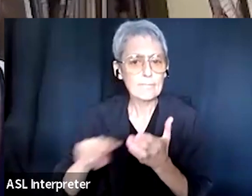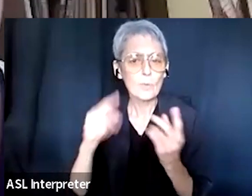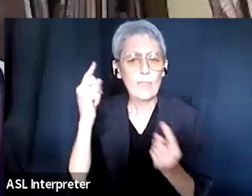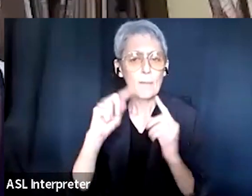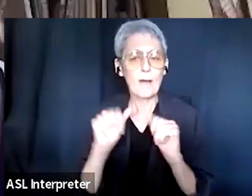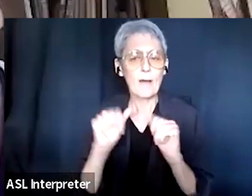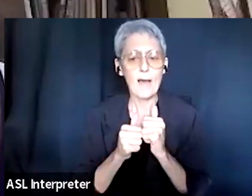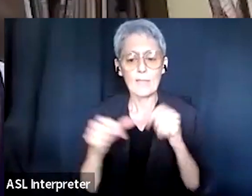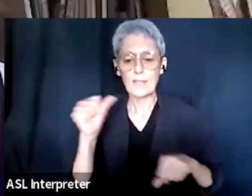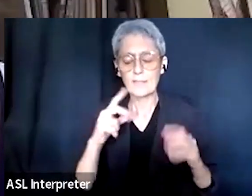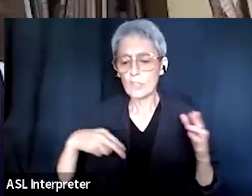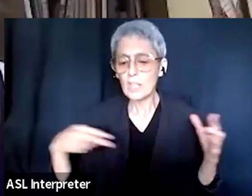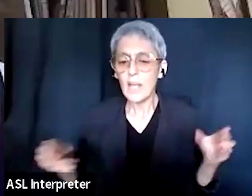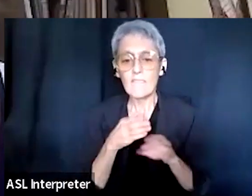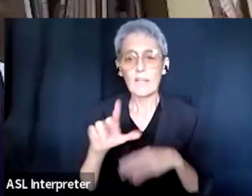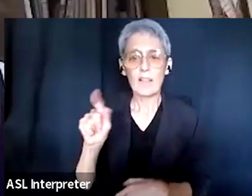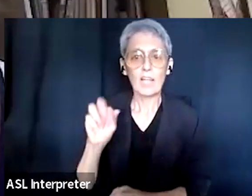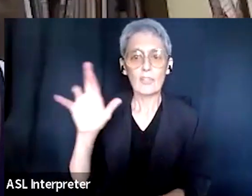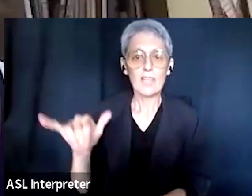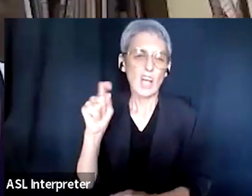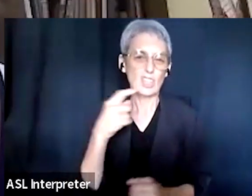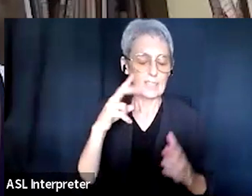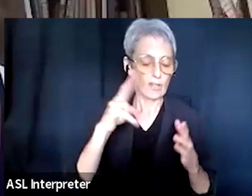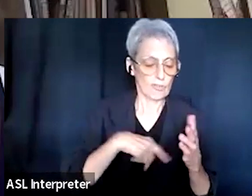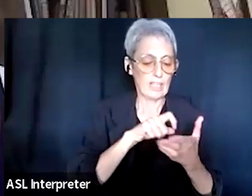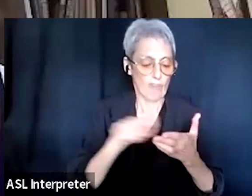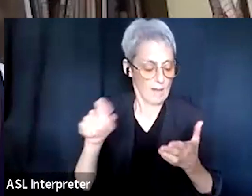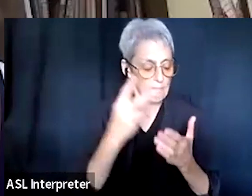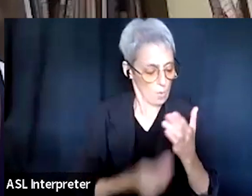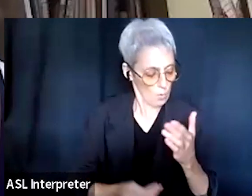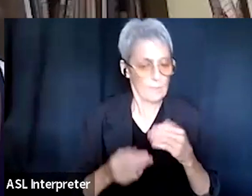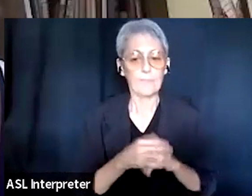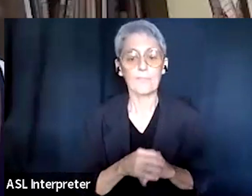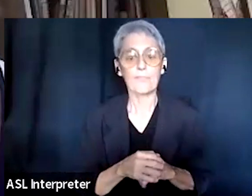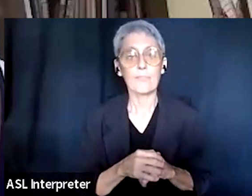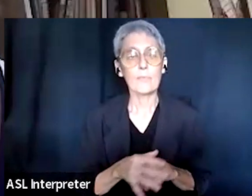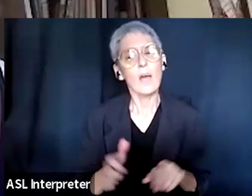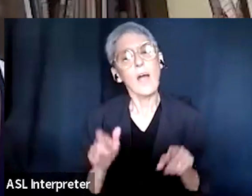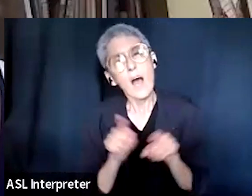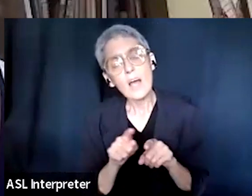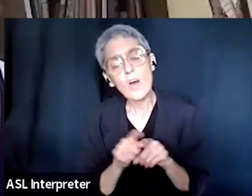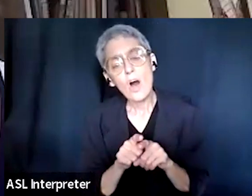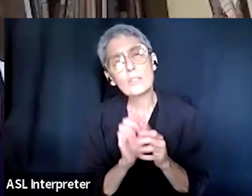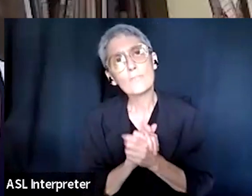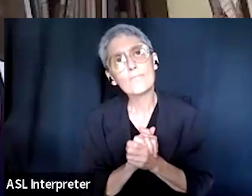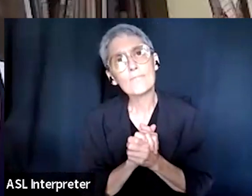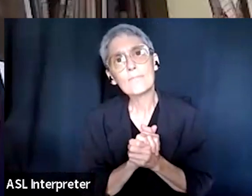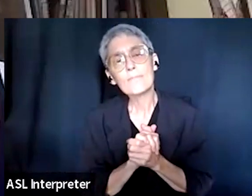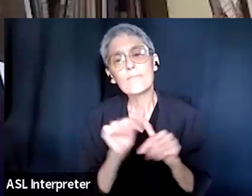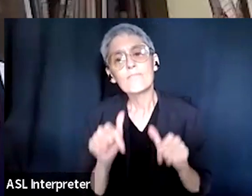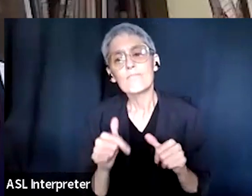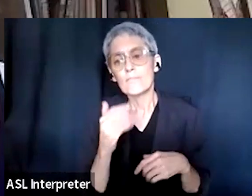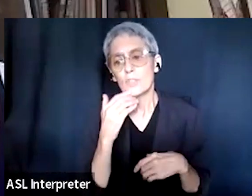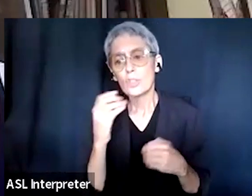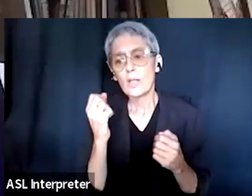of literacy, and I should say reading and writing. And also, it's a good opportunity for us,